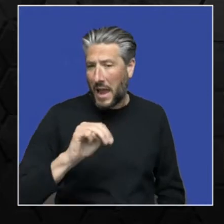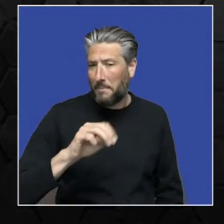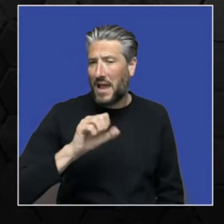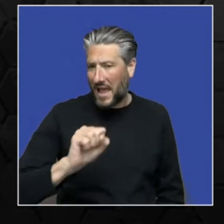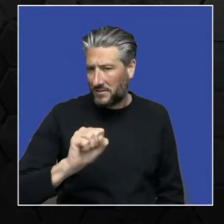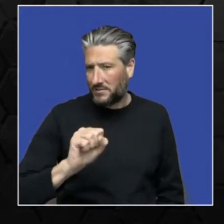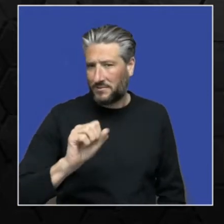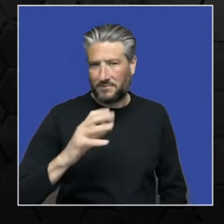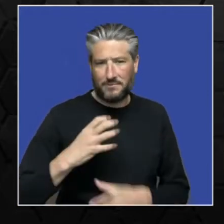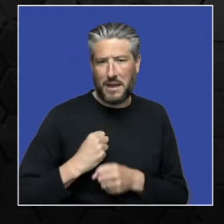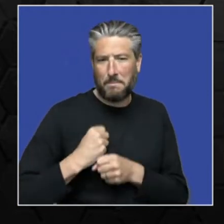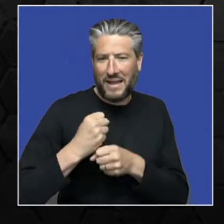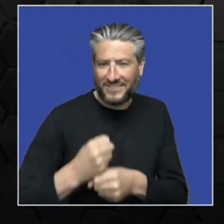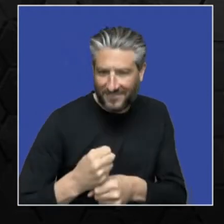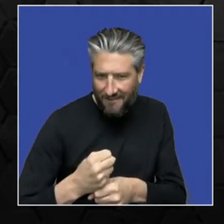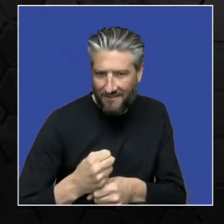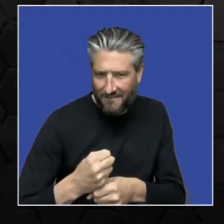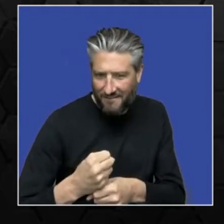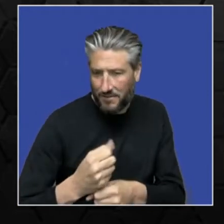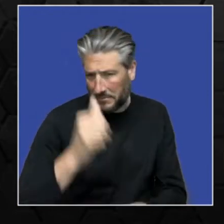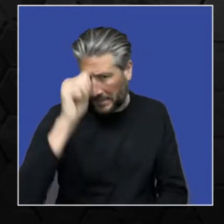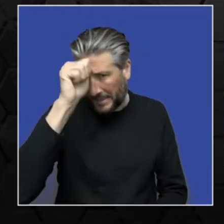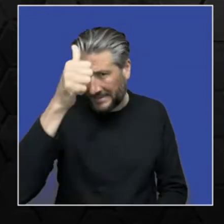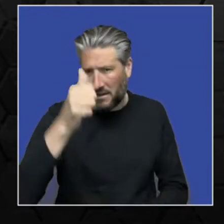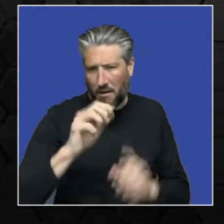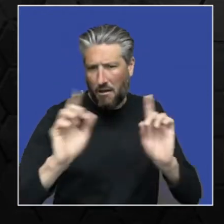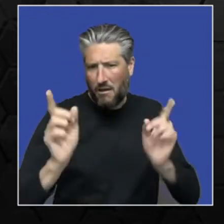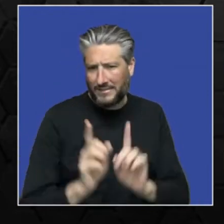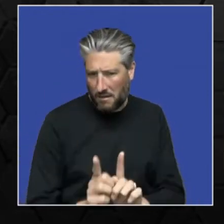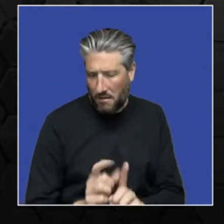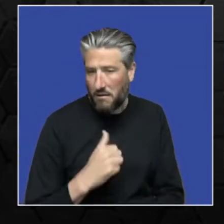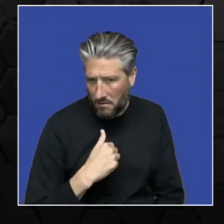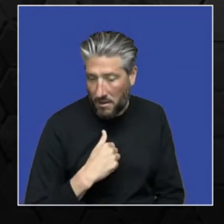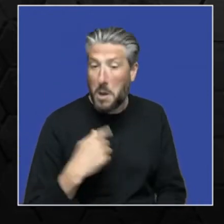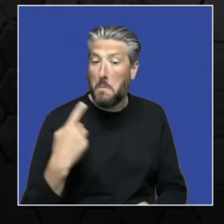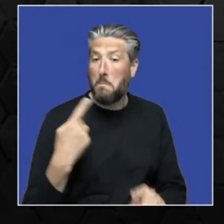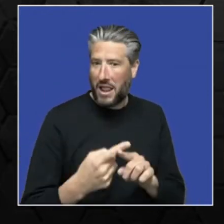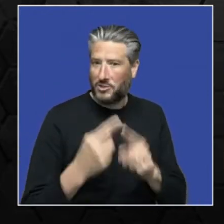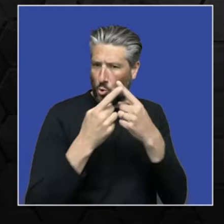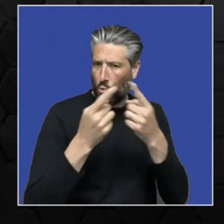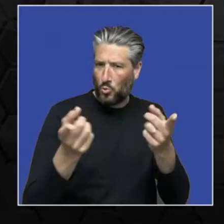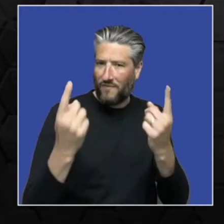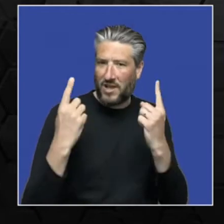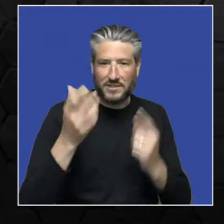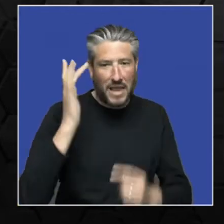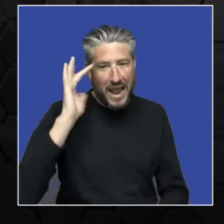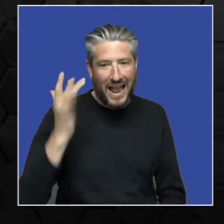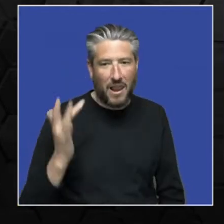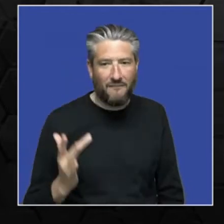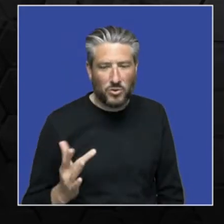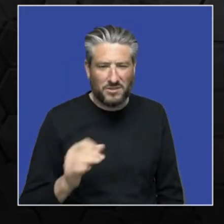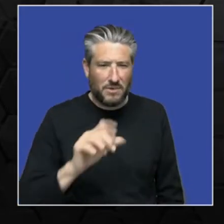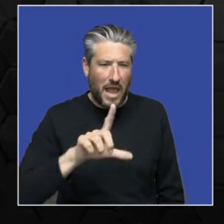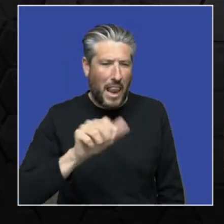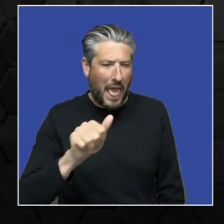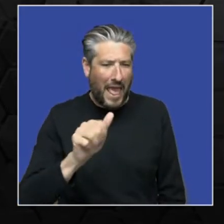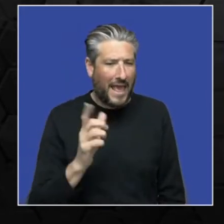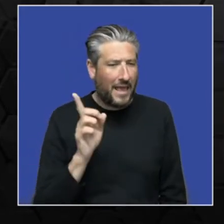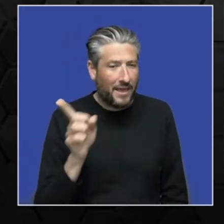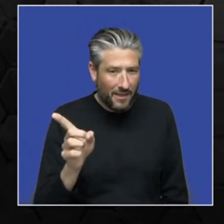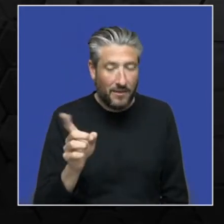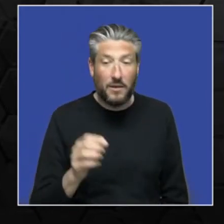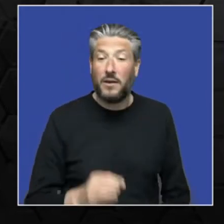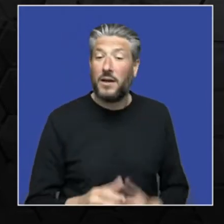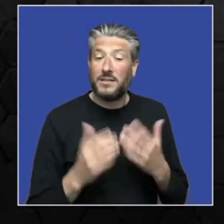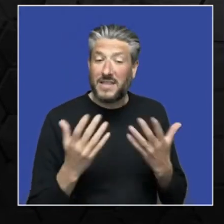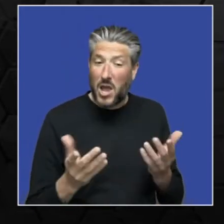research intern at University of California, Los Angeles. And now over to the panelists. I would request the panelists to quickly introduce